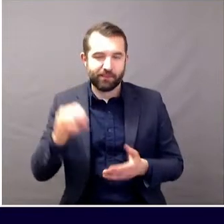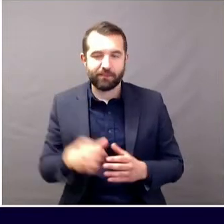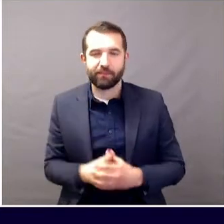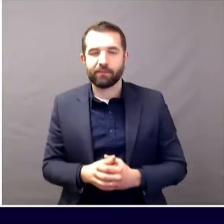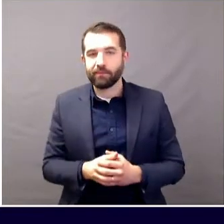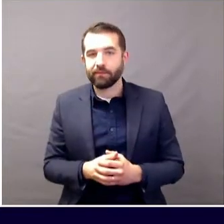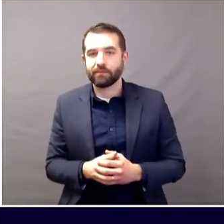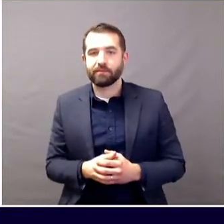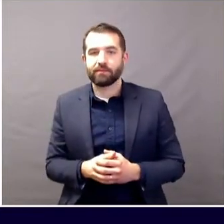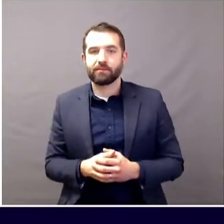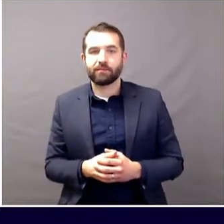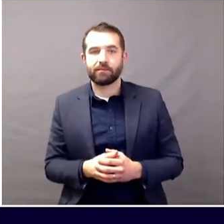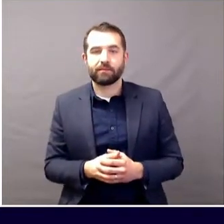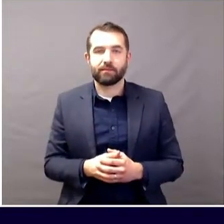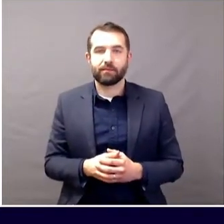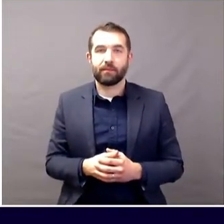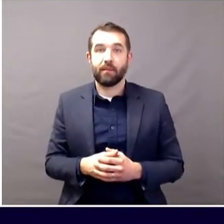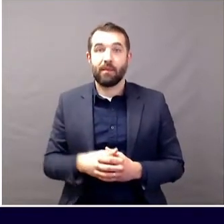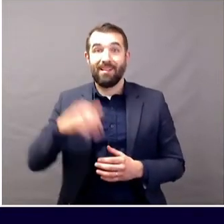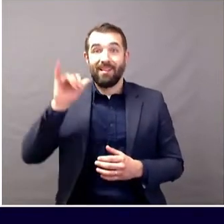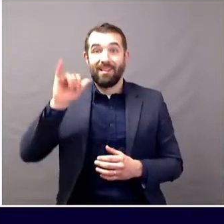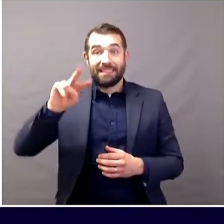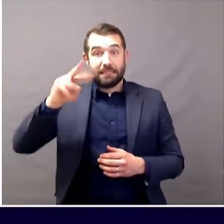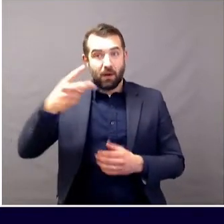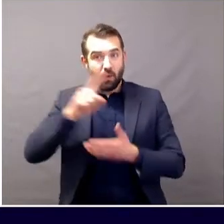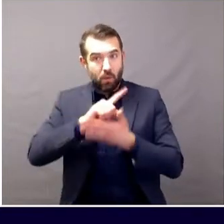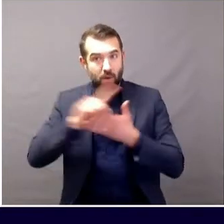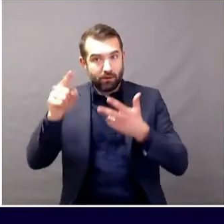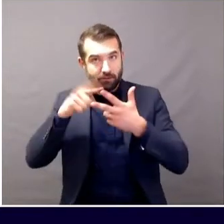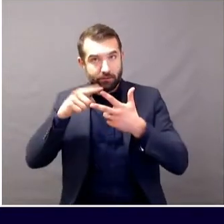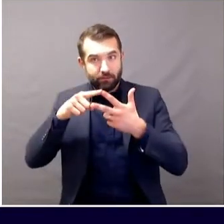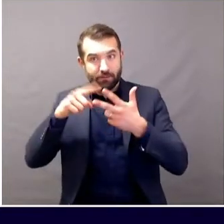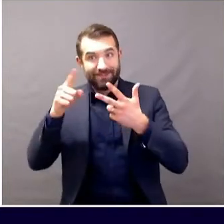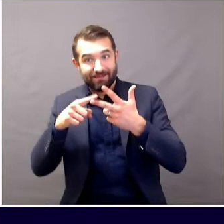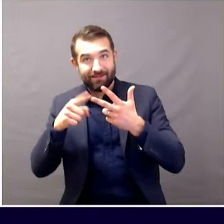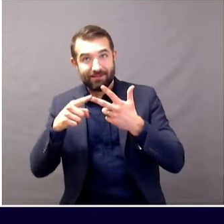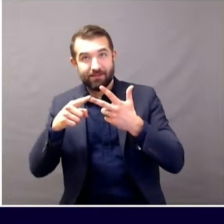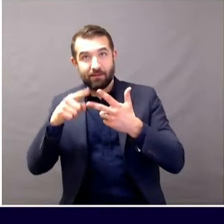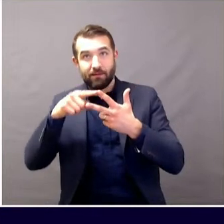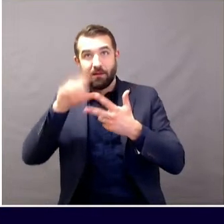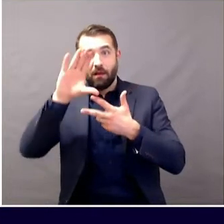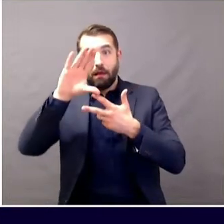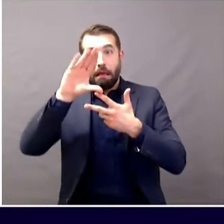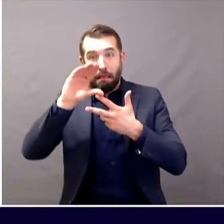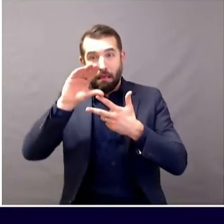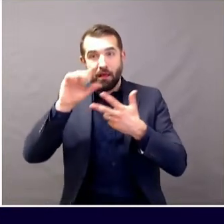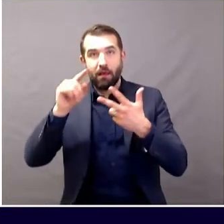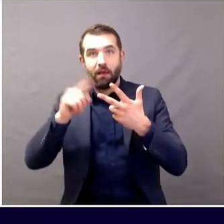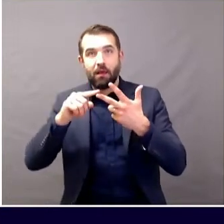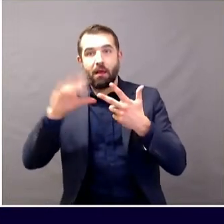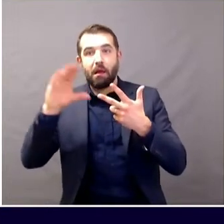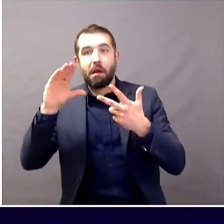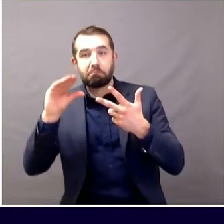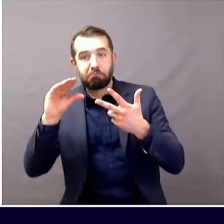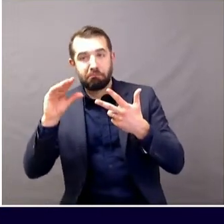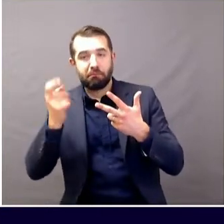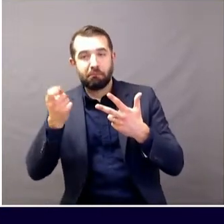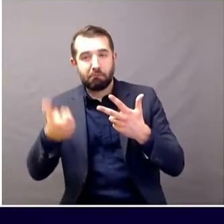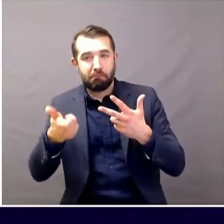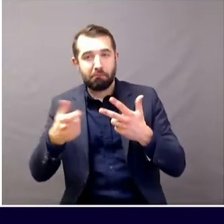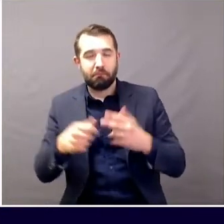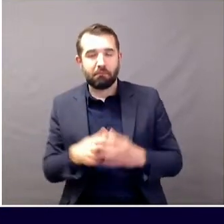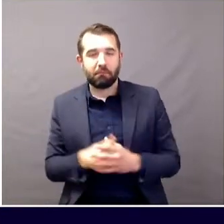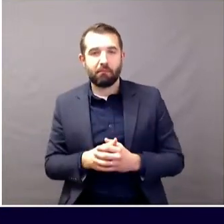is the second week in a row when we are receiving less than what we were initially projected to receive.